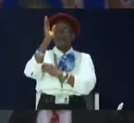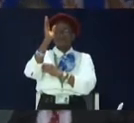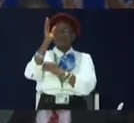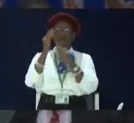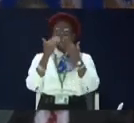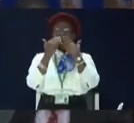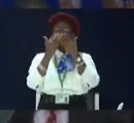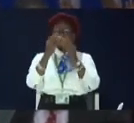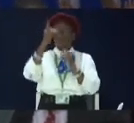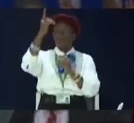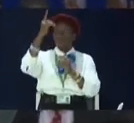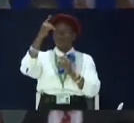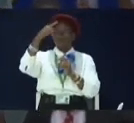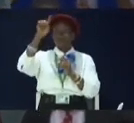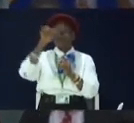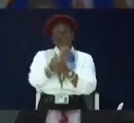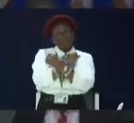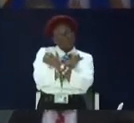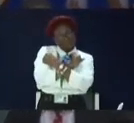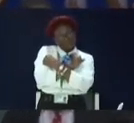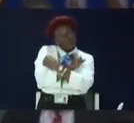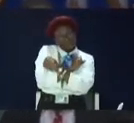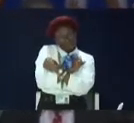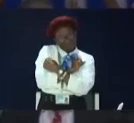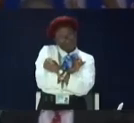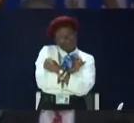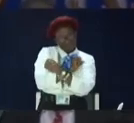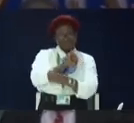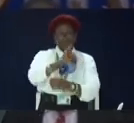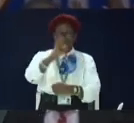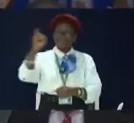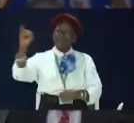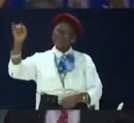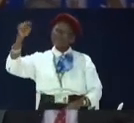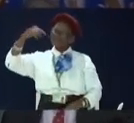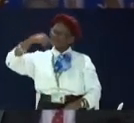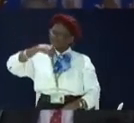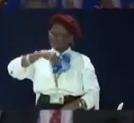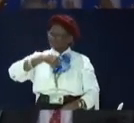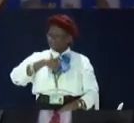thank you for loving me. Mo dúpẹ́ pé ẹ fẹ́ràn mi.